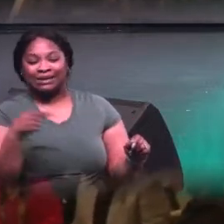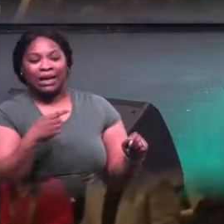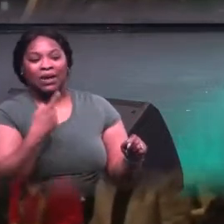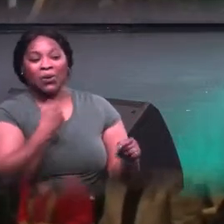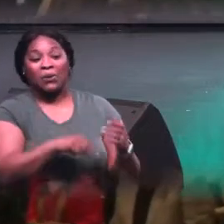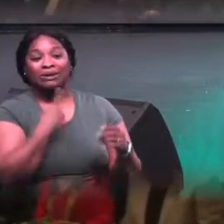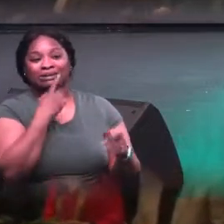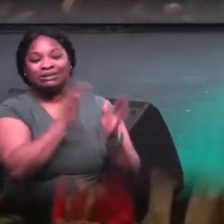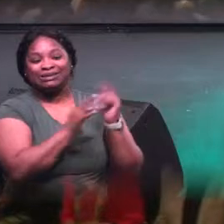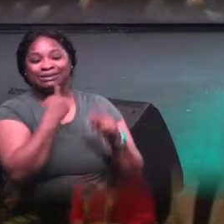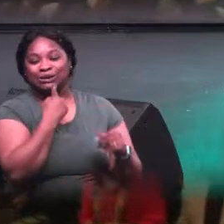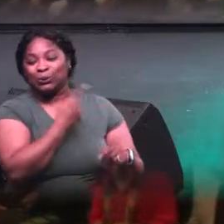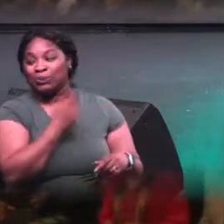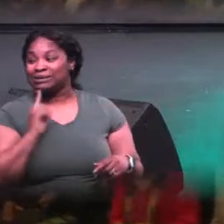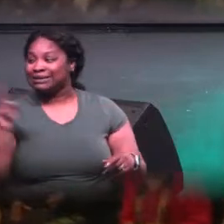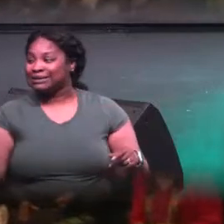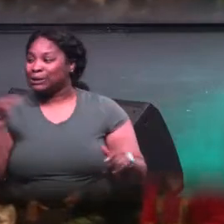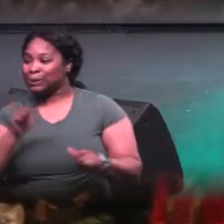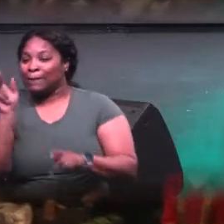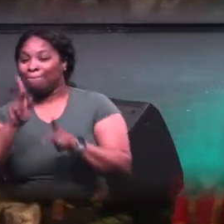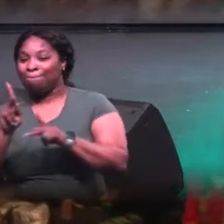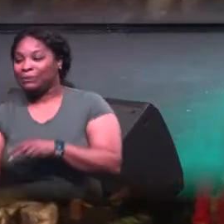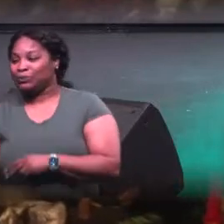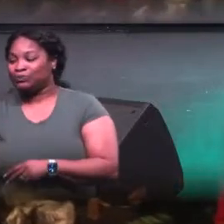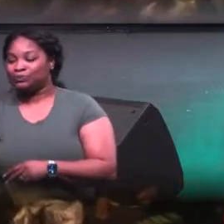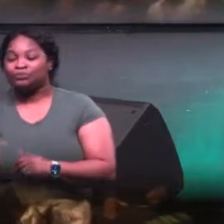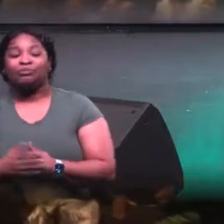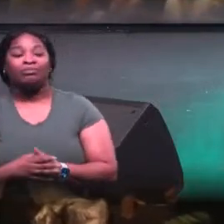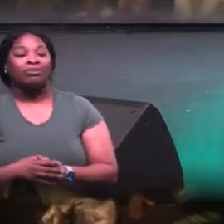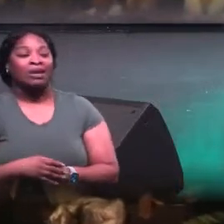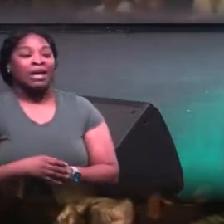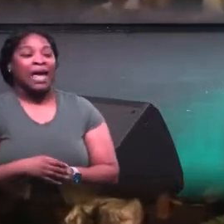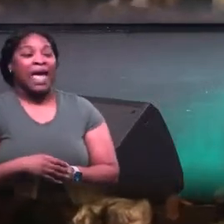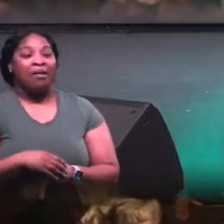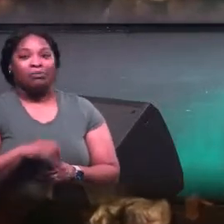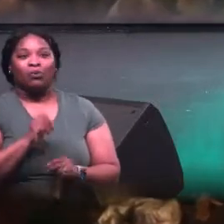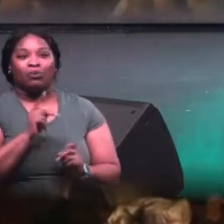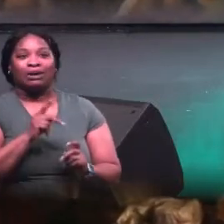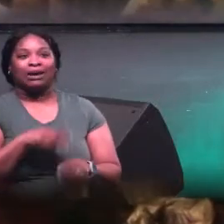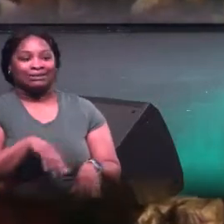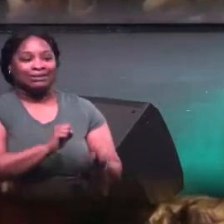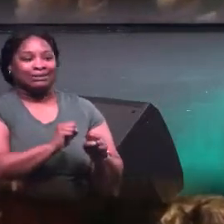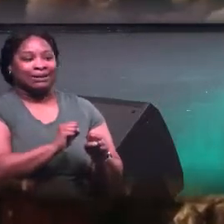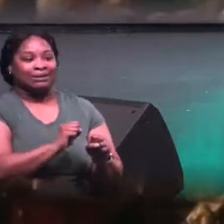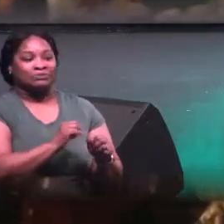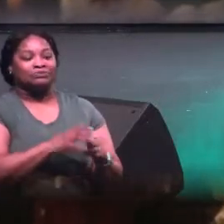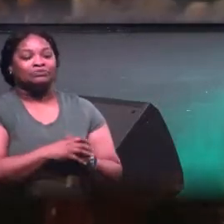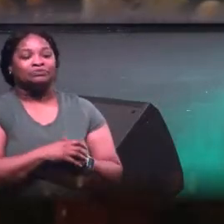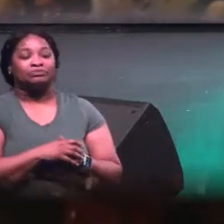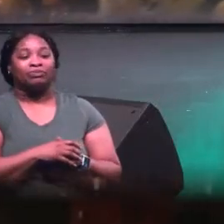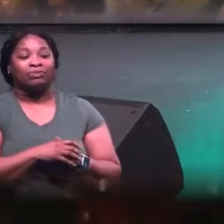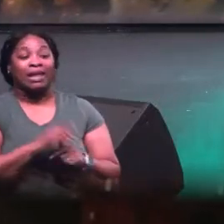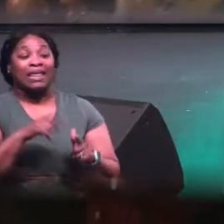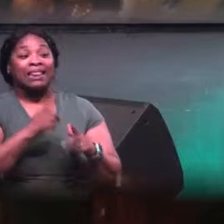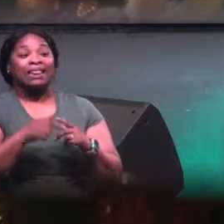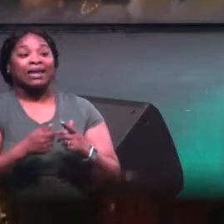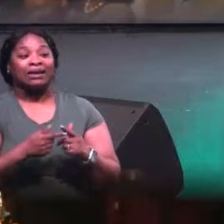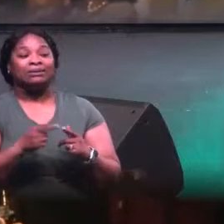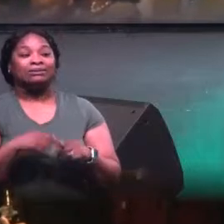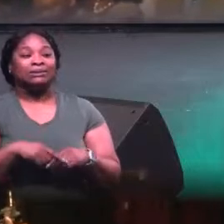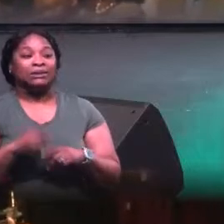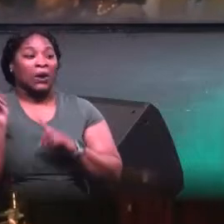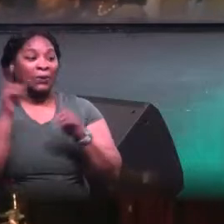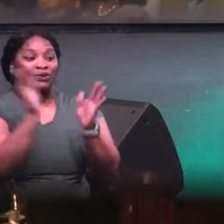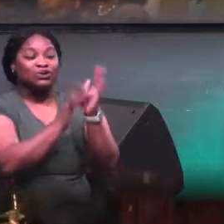what Jesus had told them to say, and they were permitted to take it. Then they brought the colt